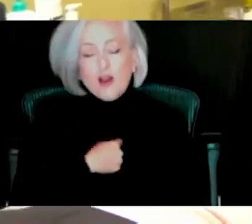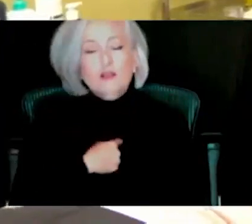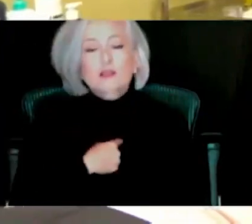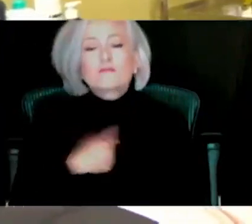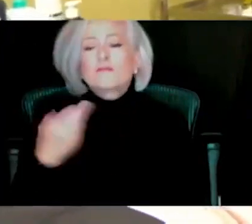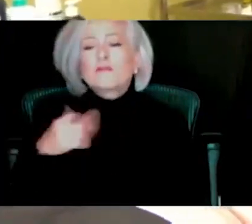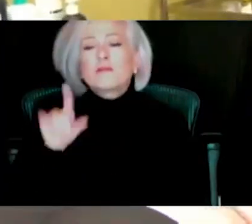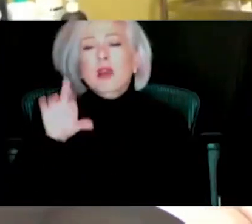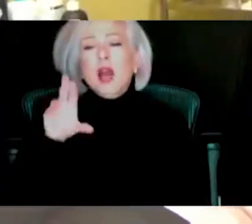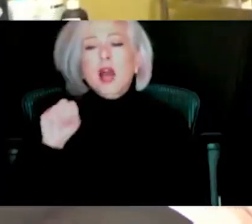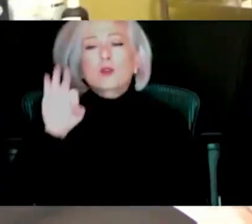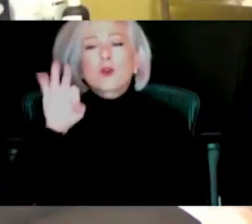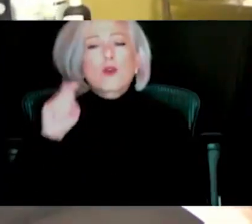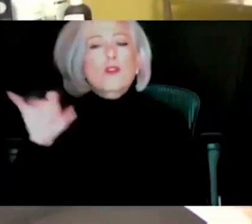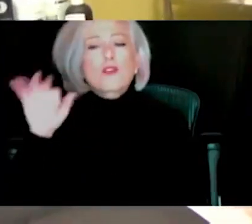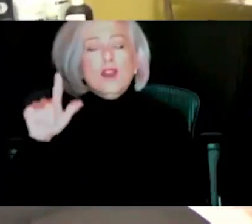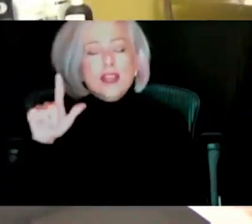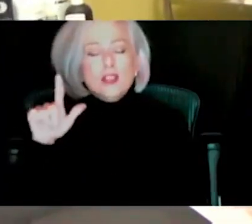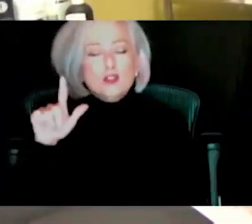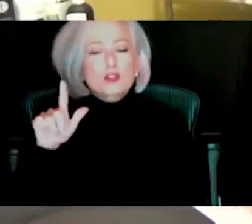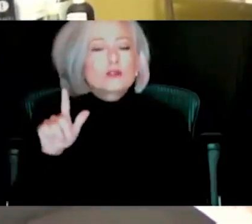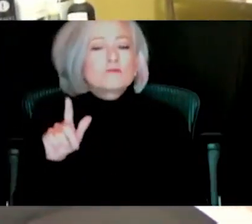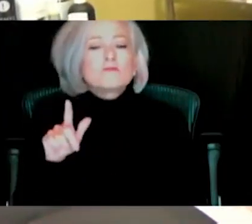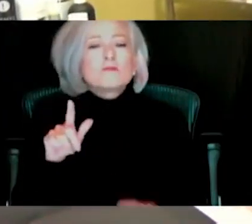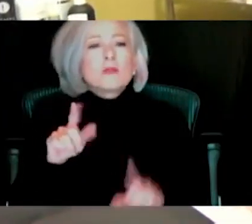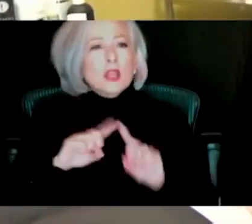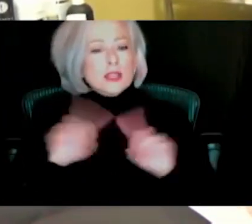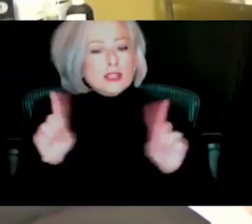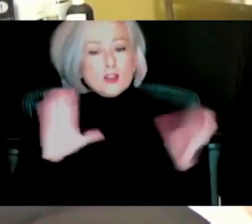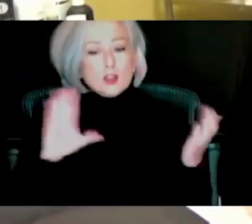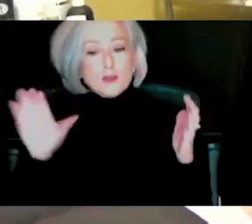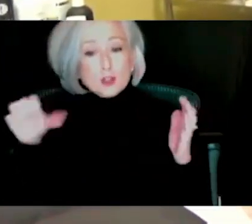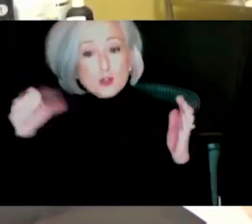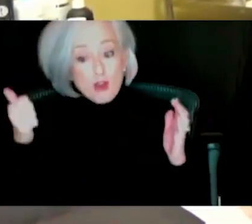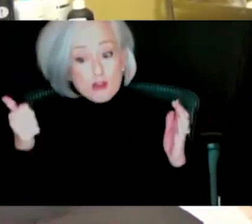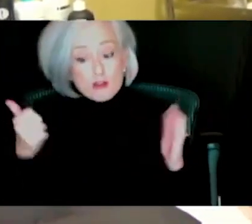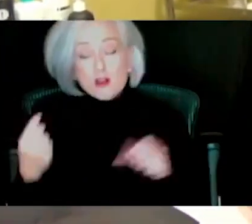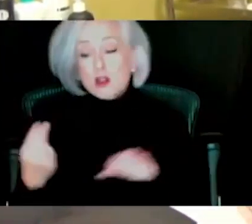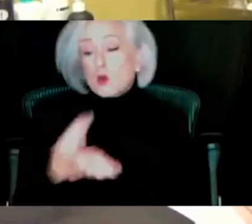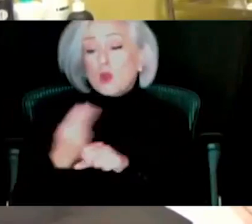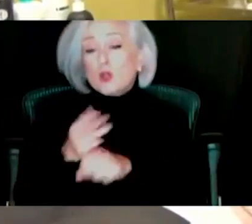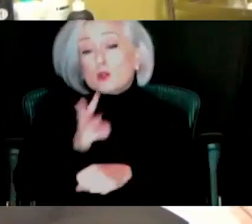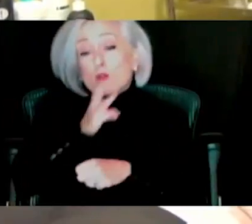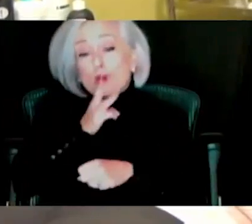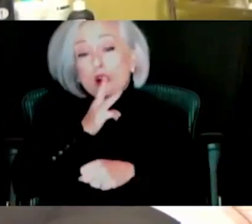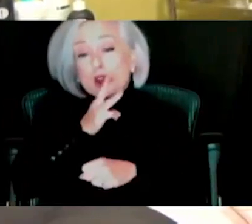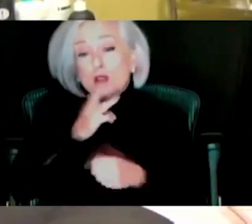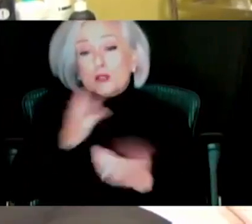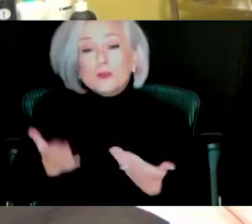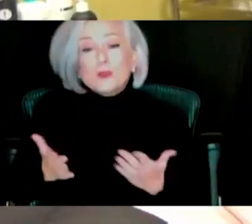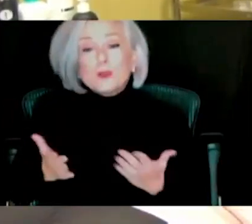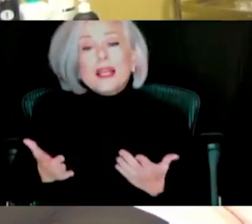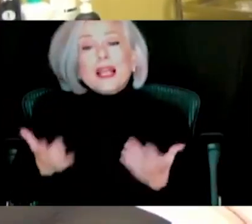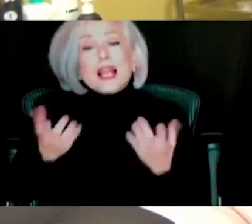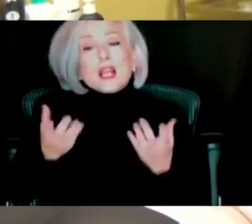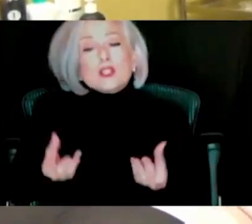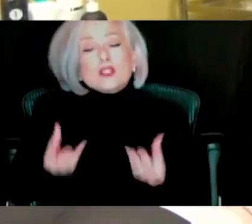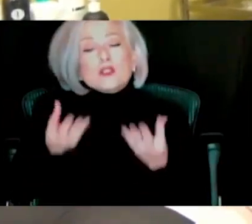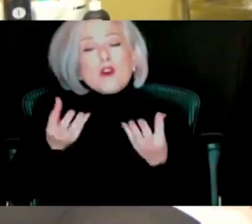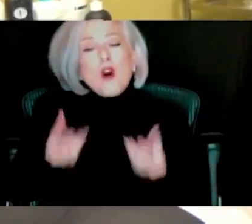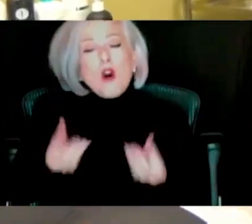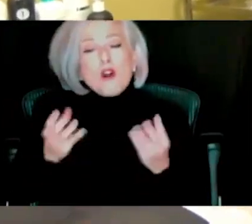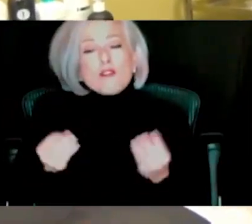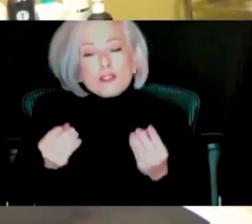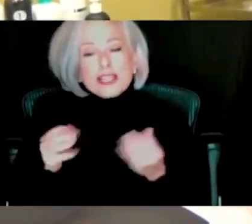some other facials, what it does is it uses water to gently exfoliate and clear the